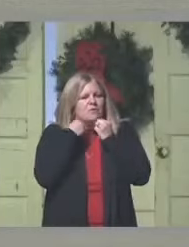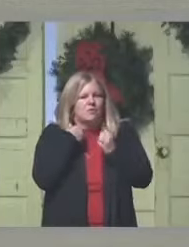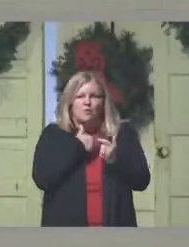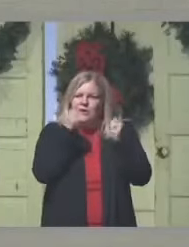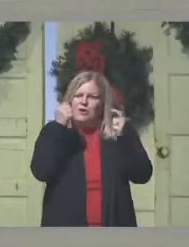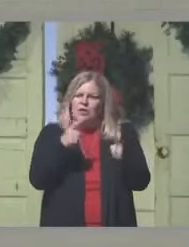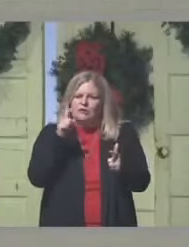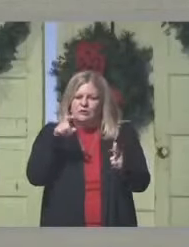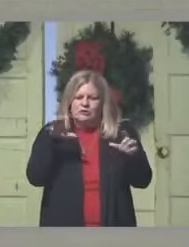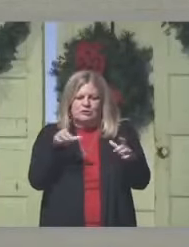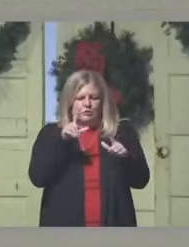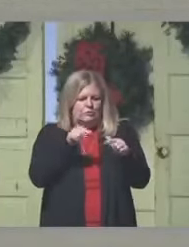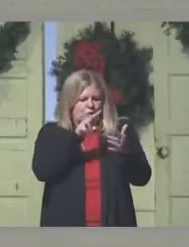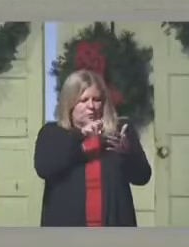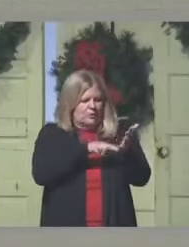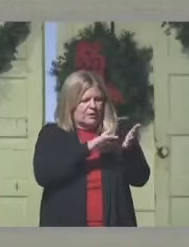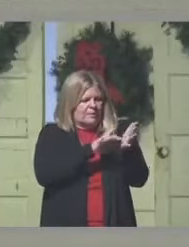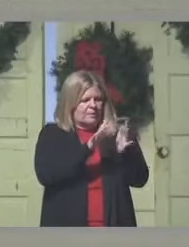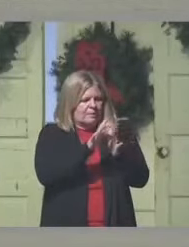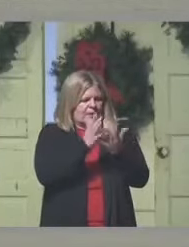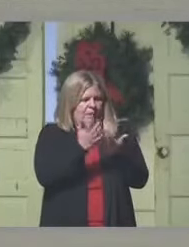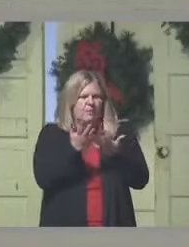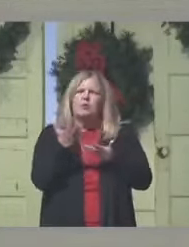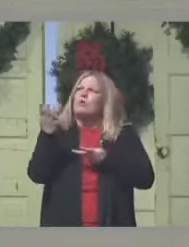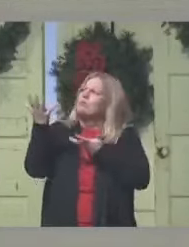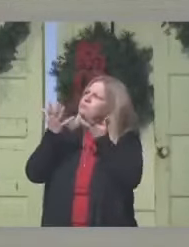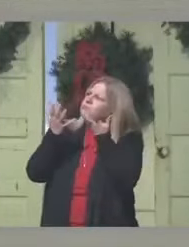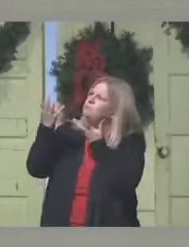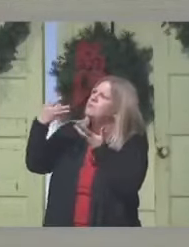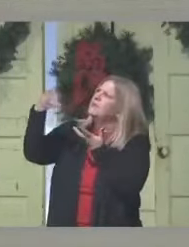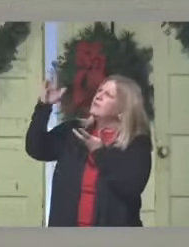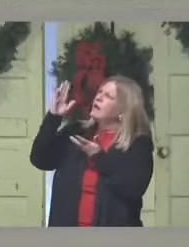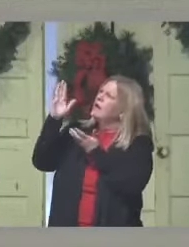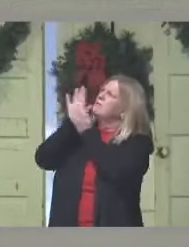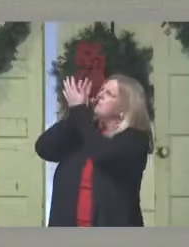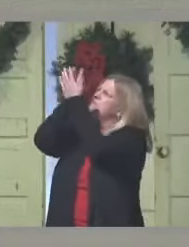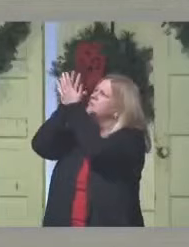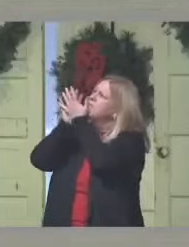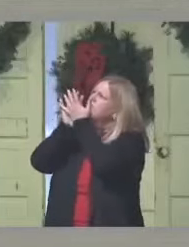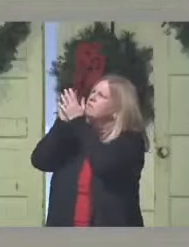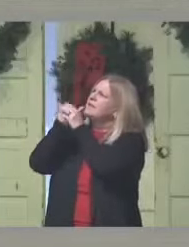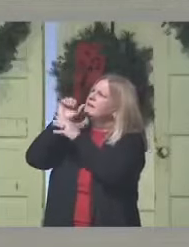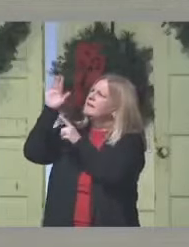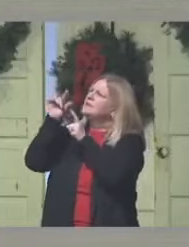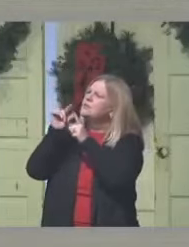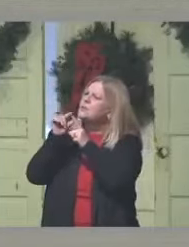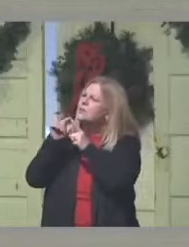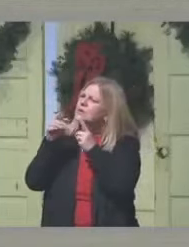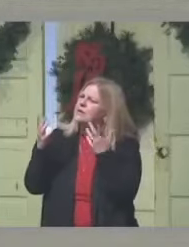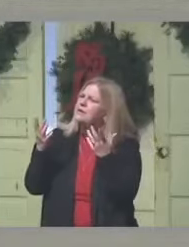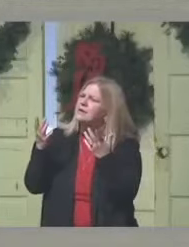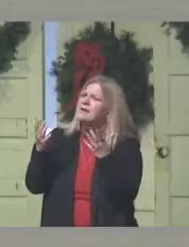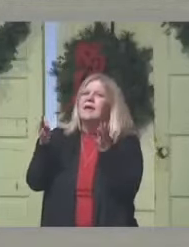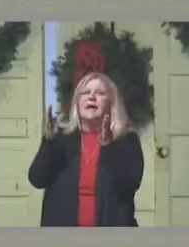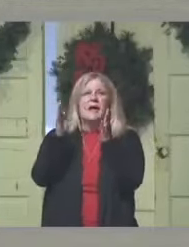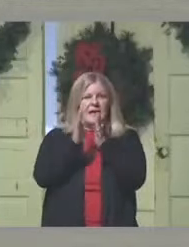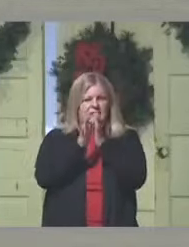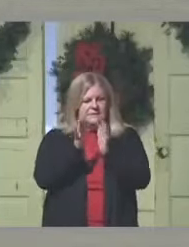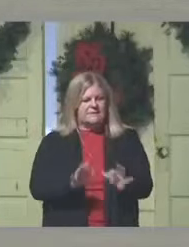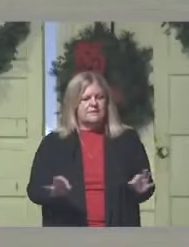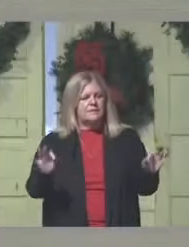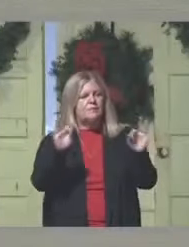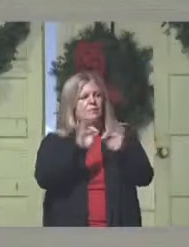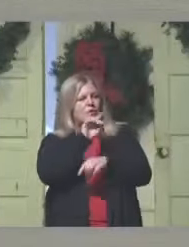do when we read our Bibles to engage God in a meaningful way in his written word. Let's ask some needed